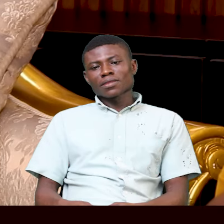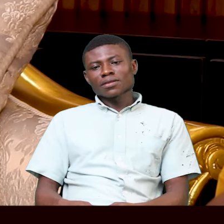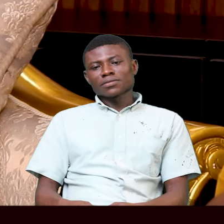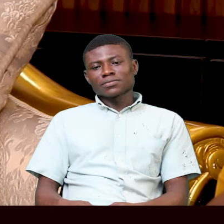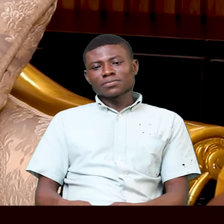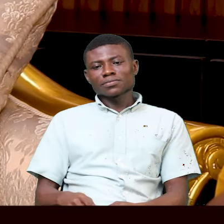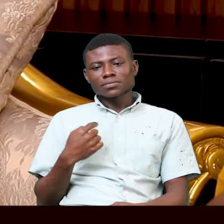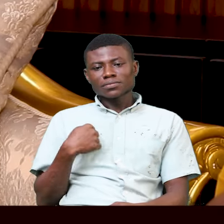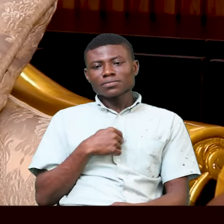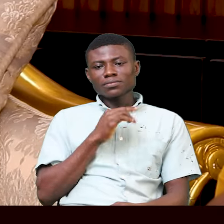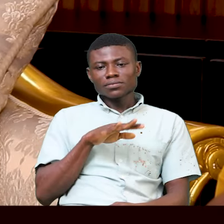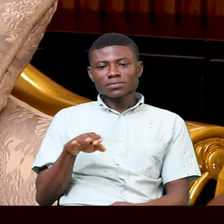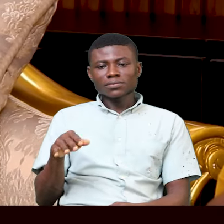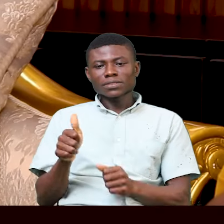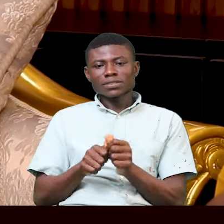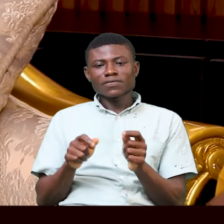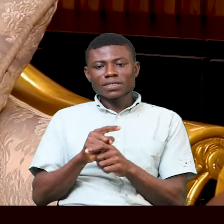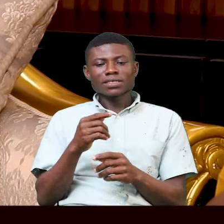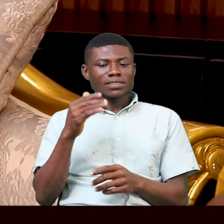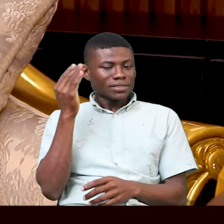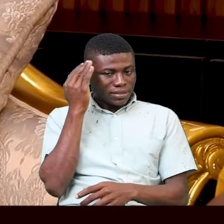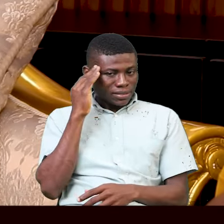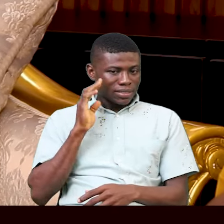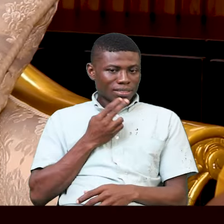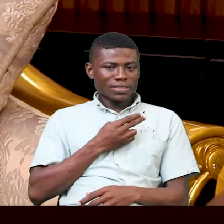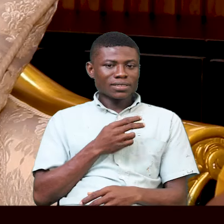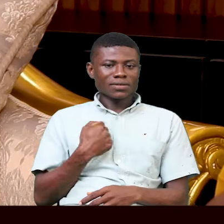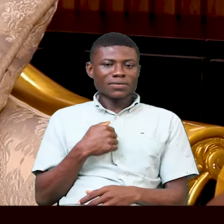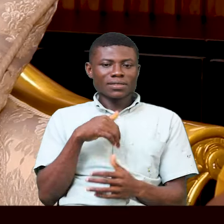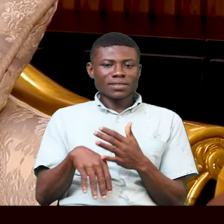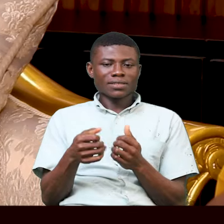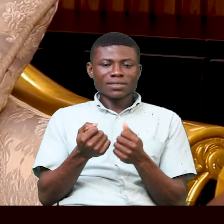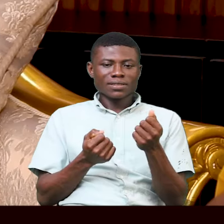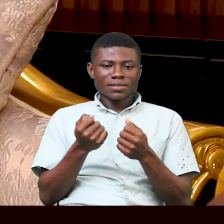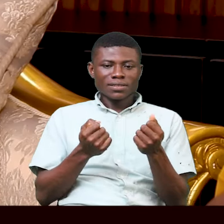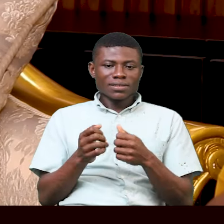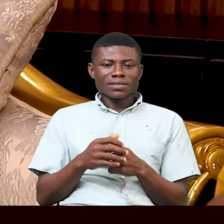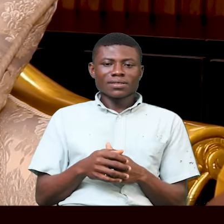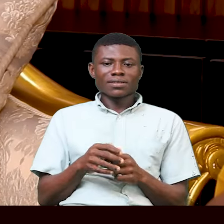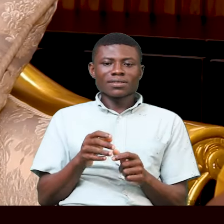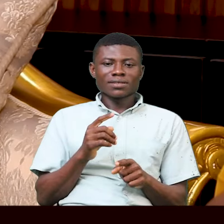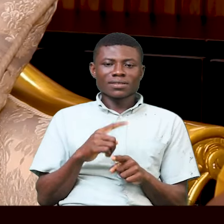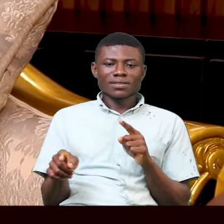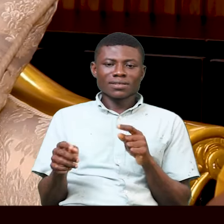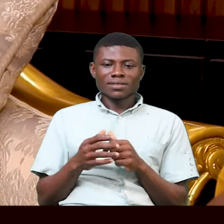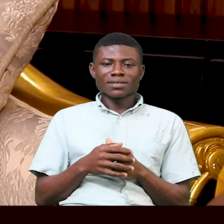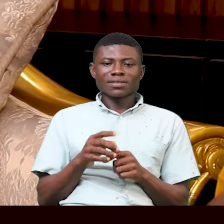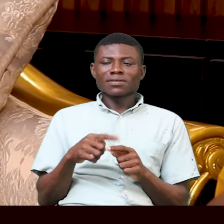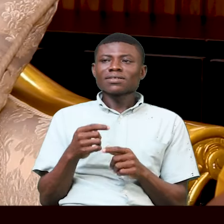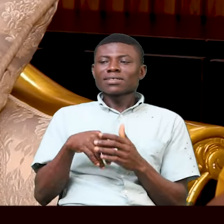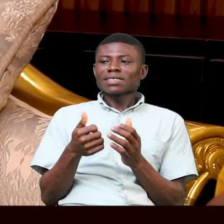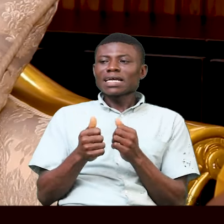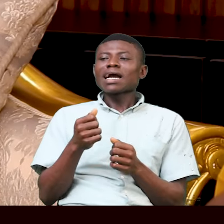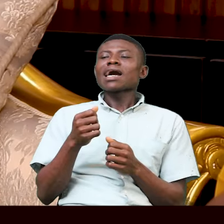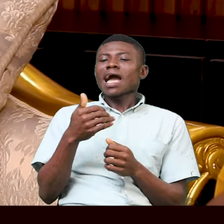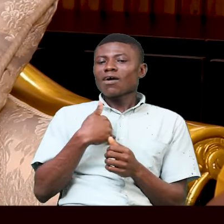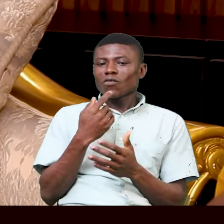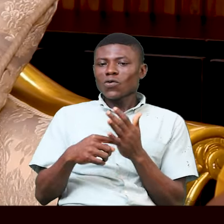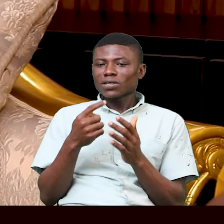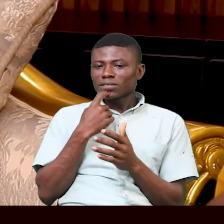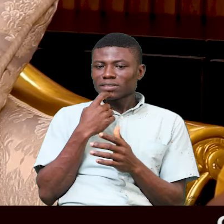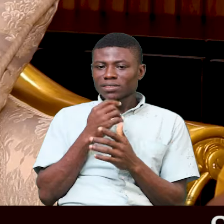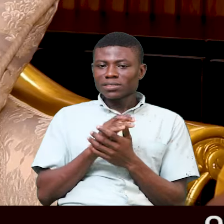You should ye mano de bia no mo tizi ye ye ti ka mu a e won ye okai din tokwa baba